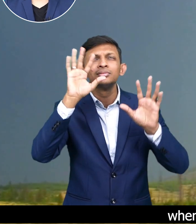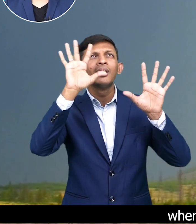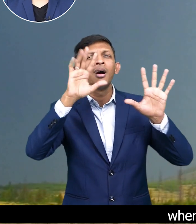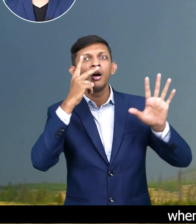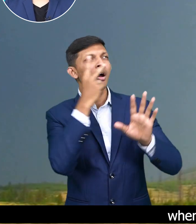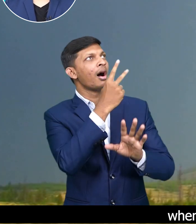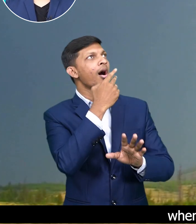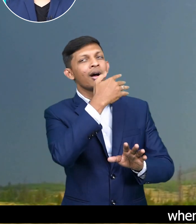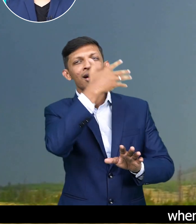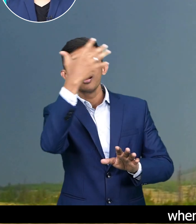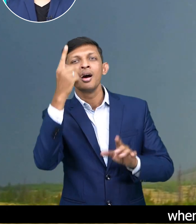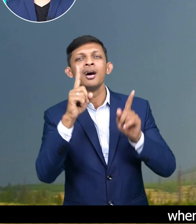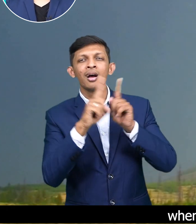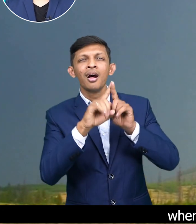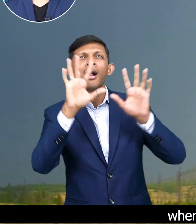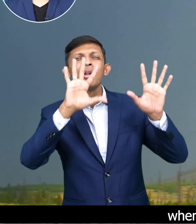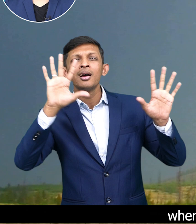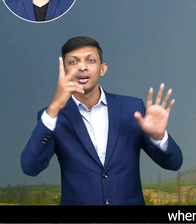sky.